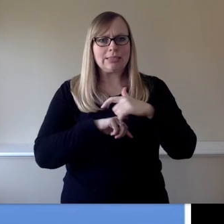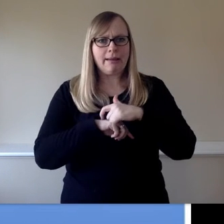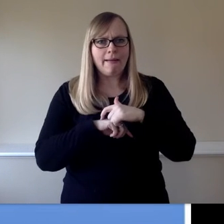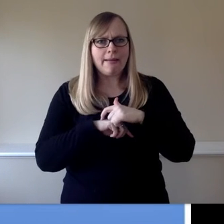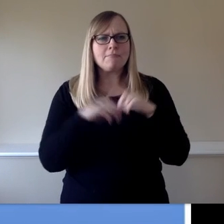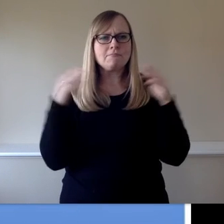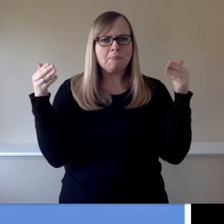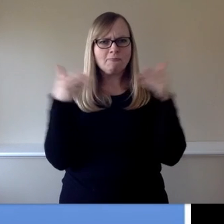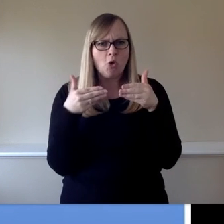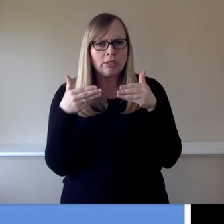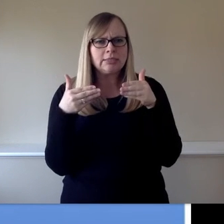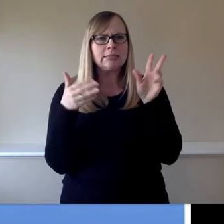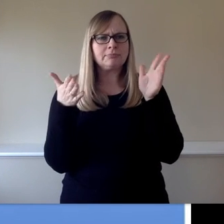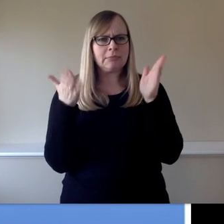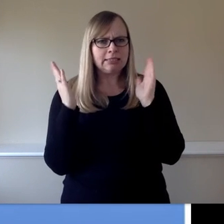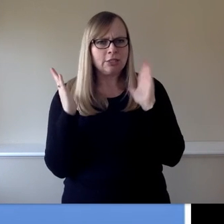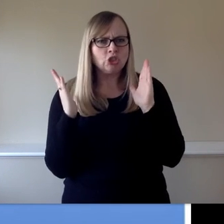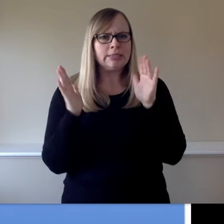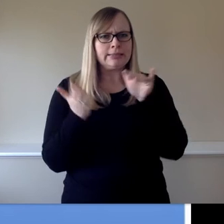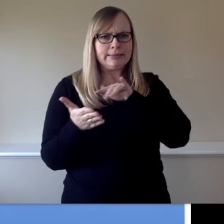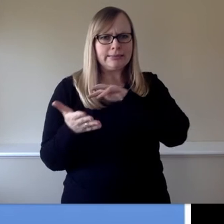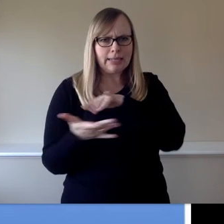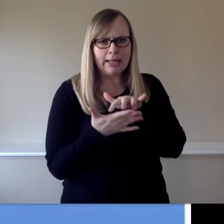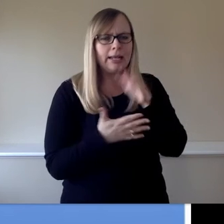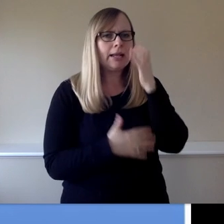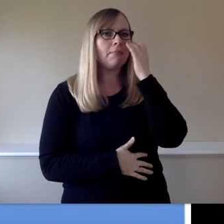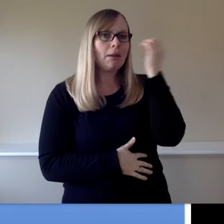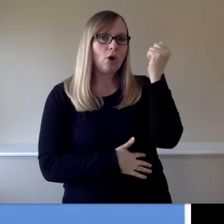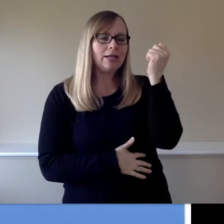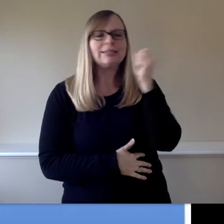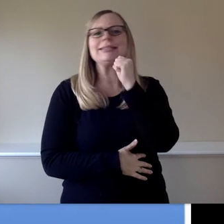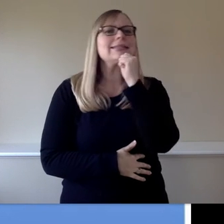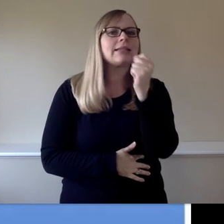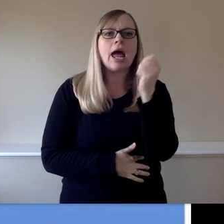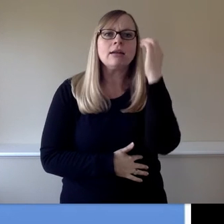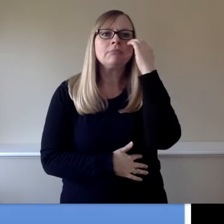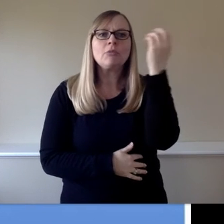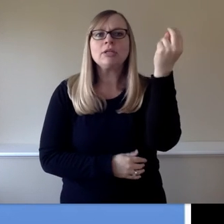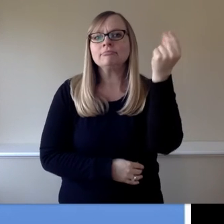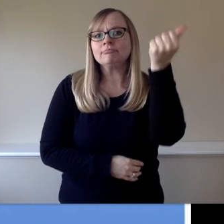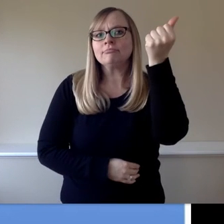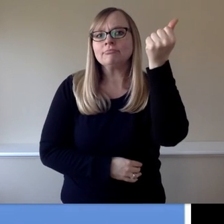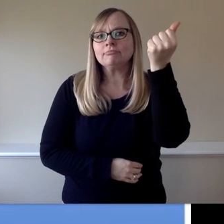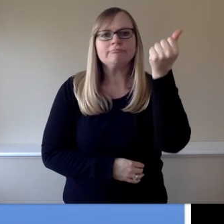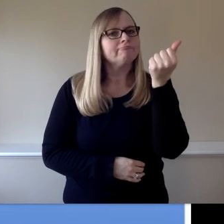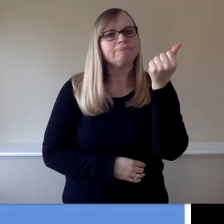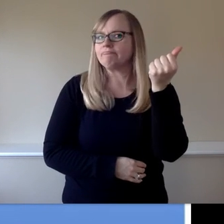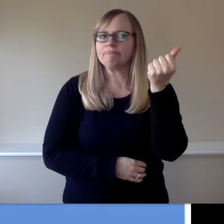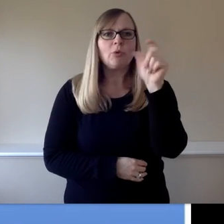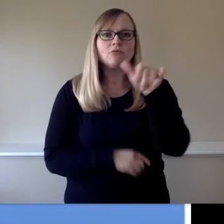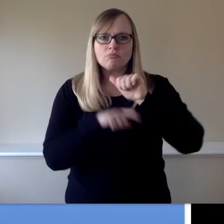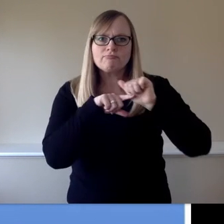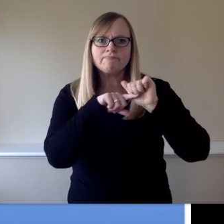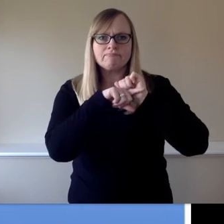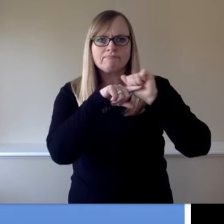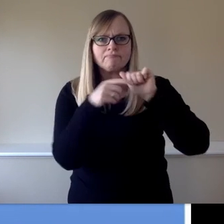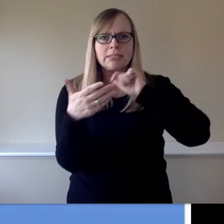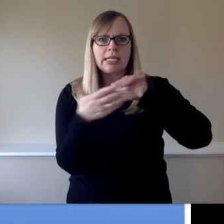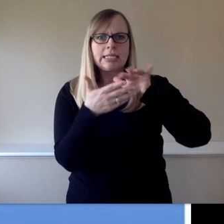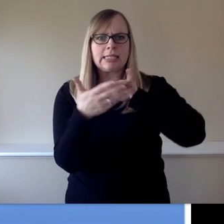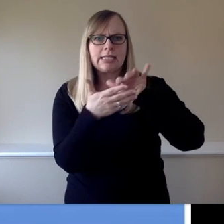make a point of memorizing. It doesn't generally happen just by chance. So think about a clock and think